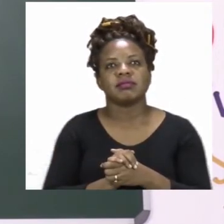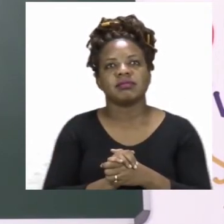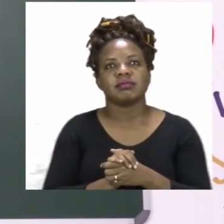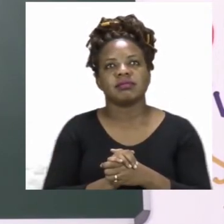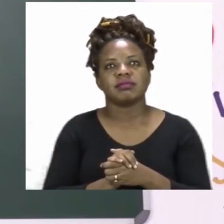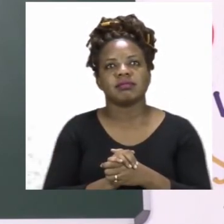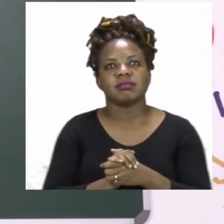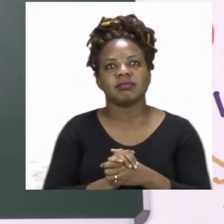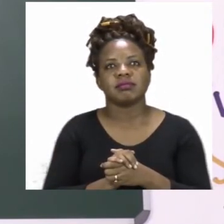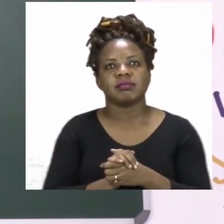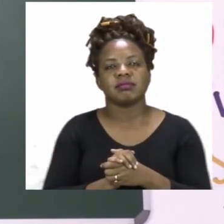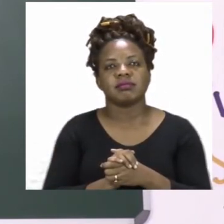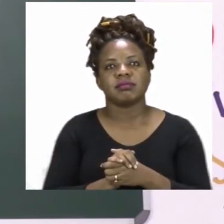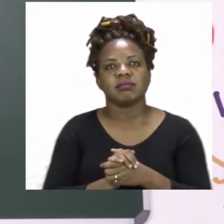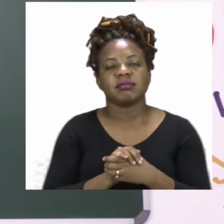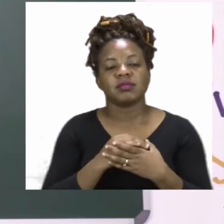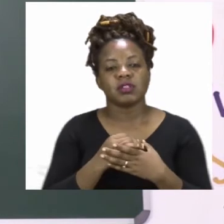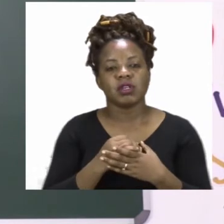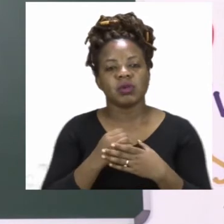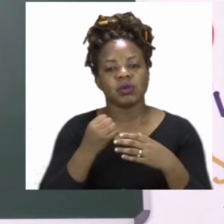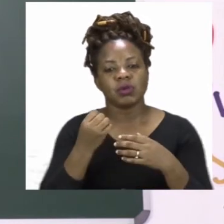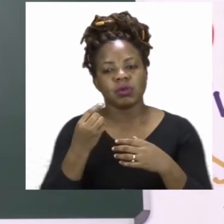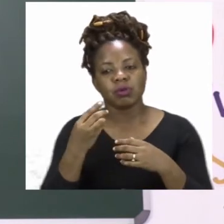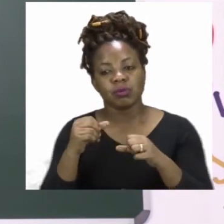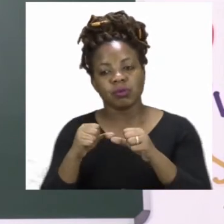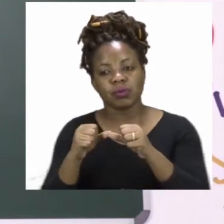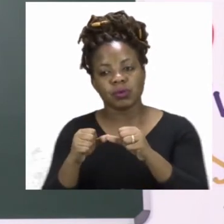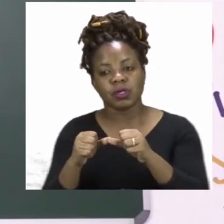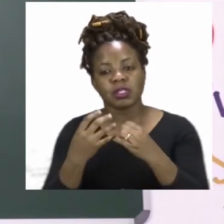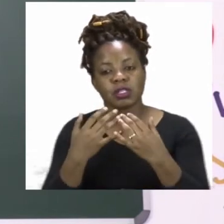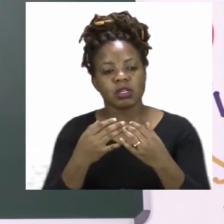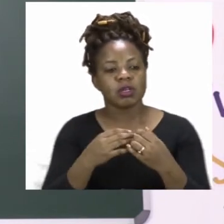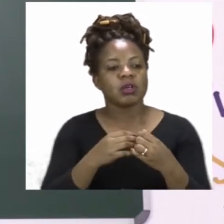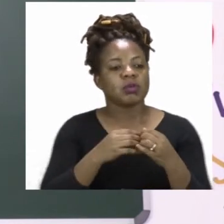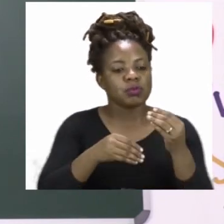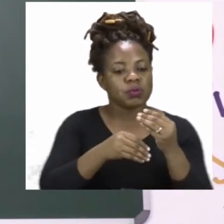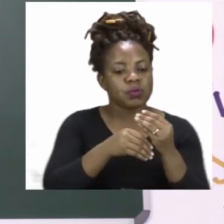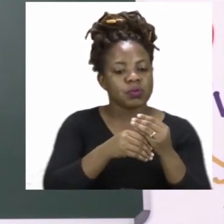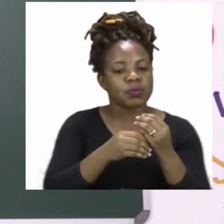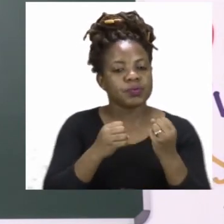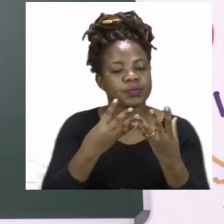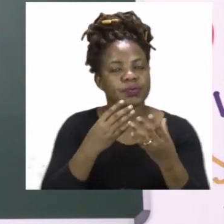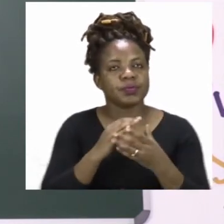have gotten up to 15 and now we're going to count how many counters we have.